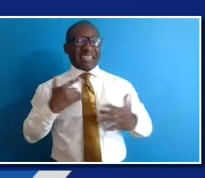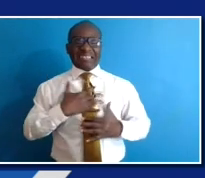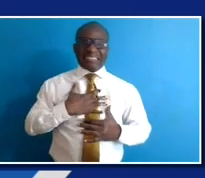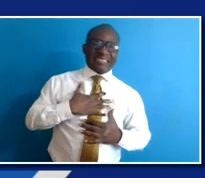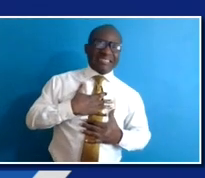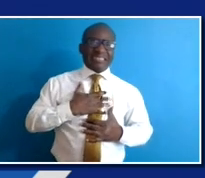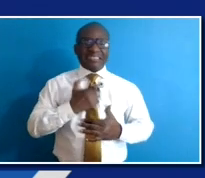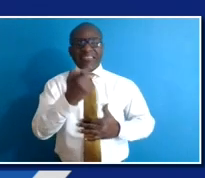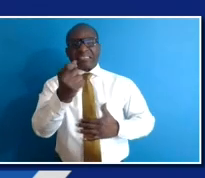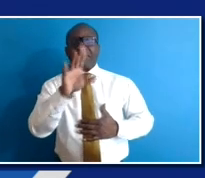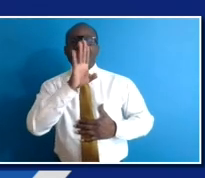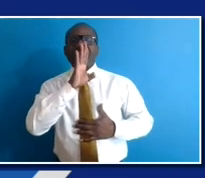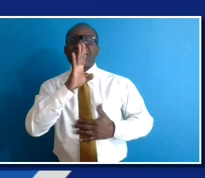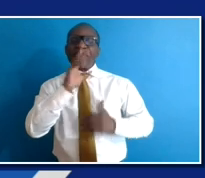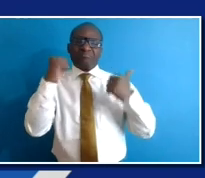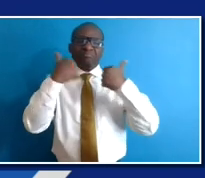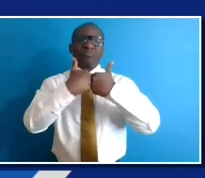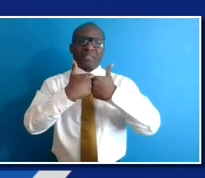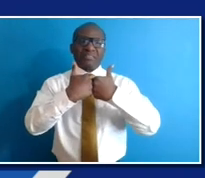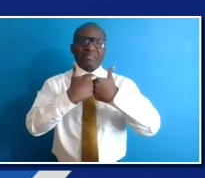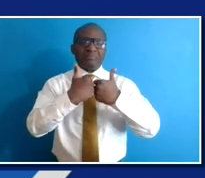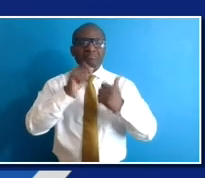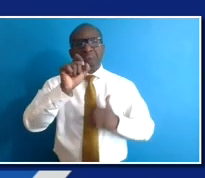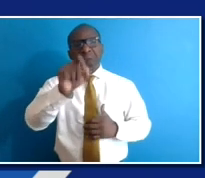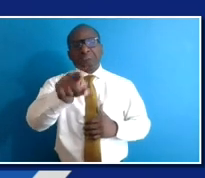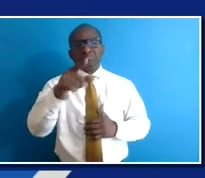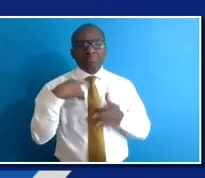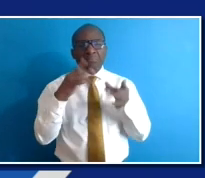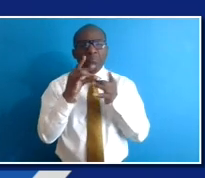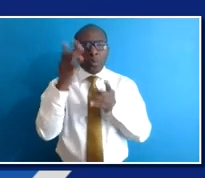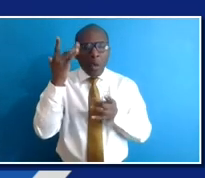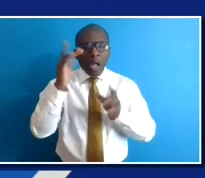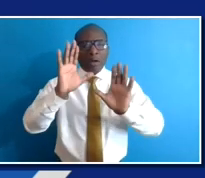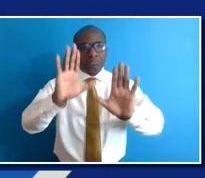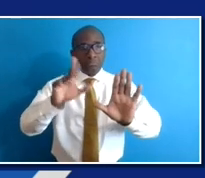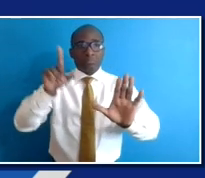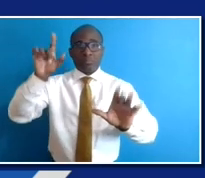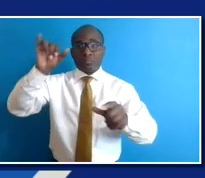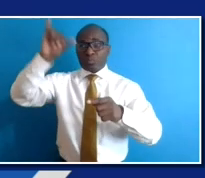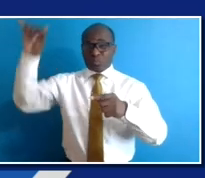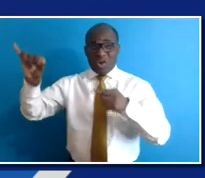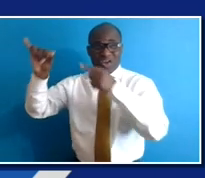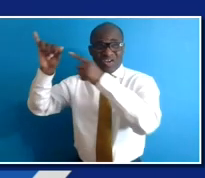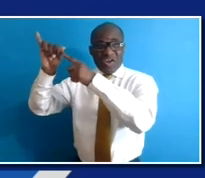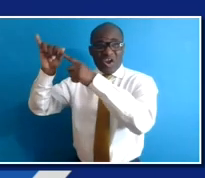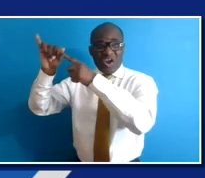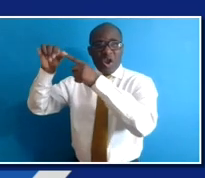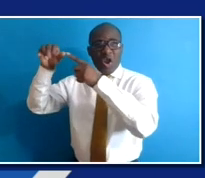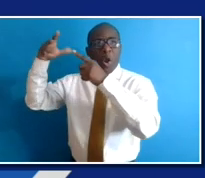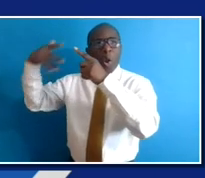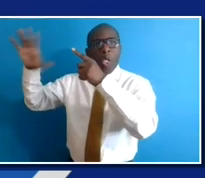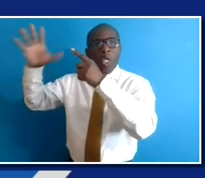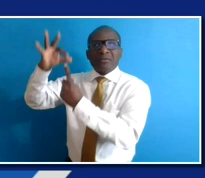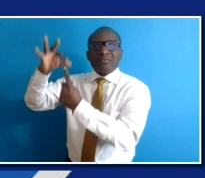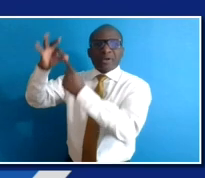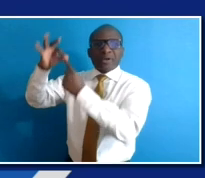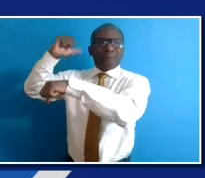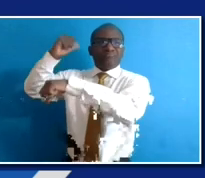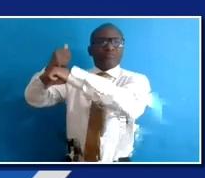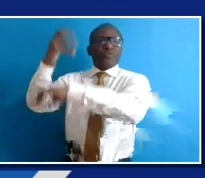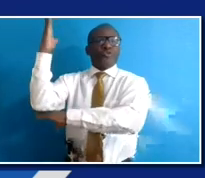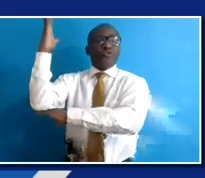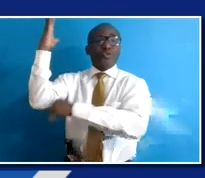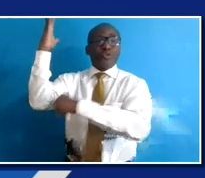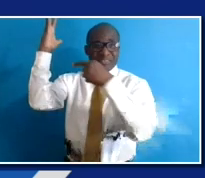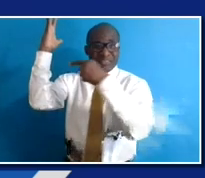at Lenoir Preserve for families to come who've lost loved ones for COVID-19 to be able to place a purple